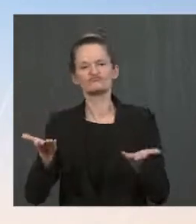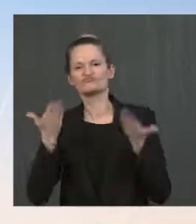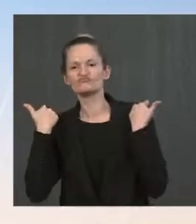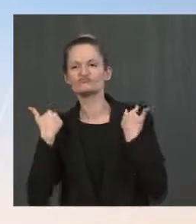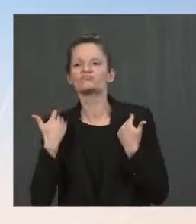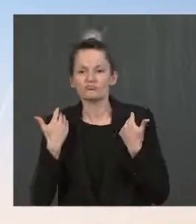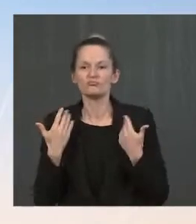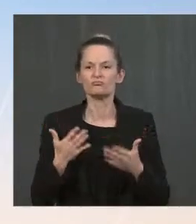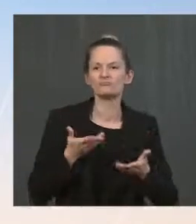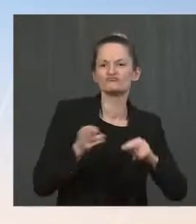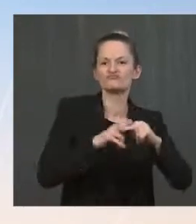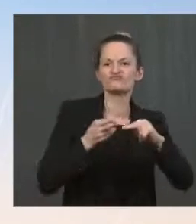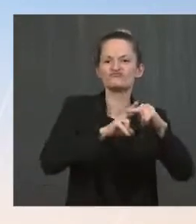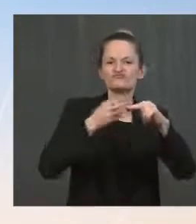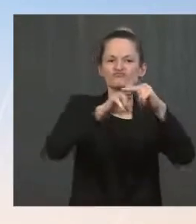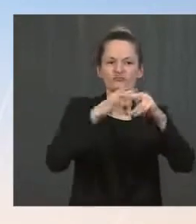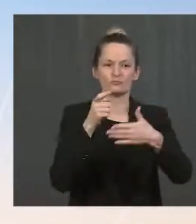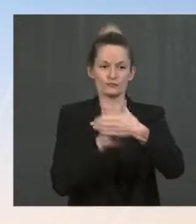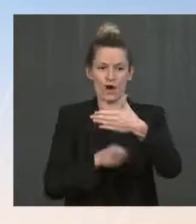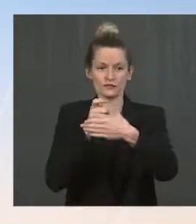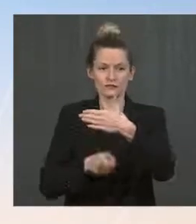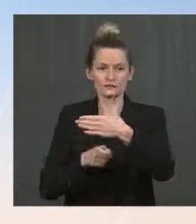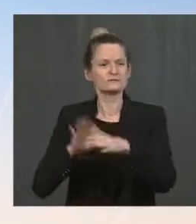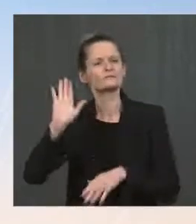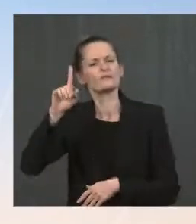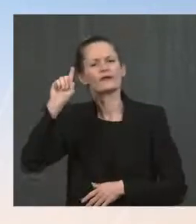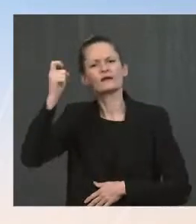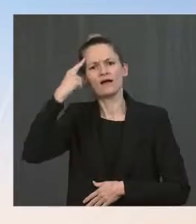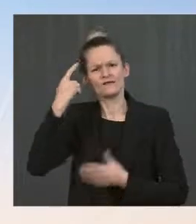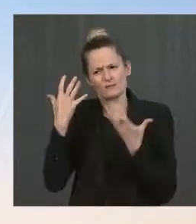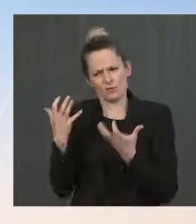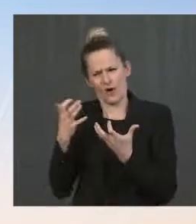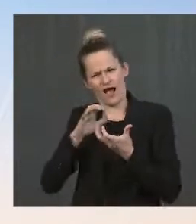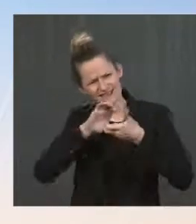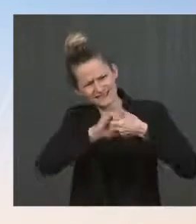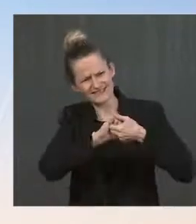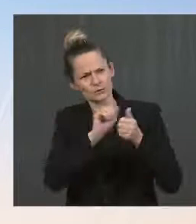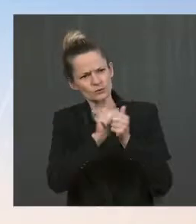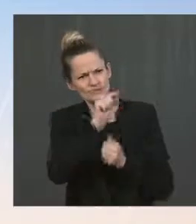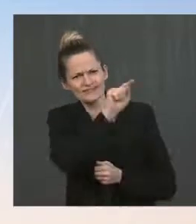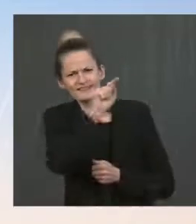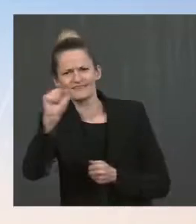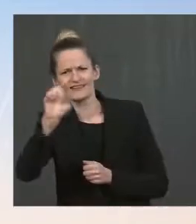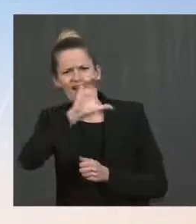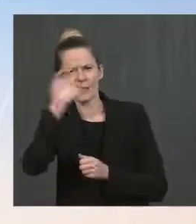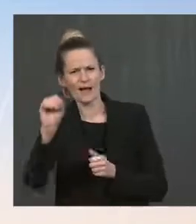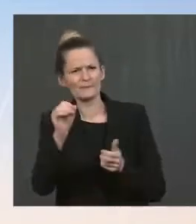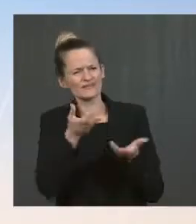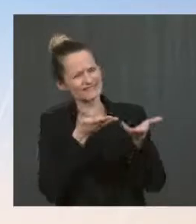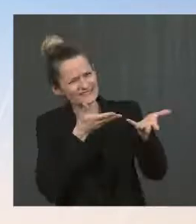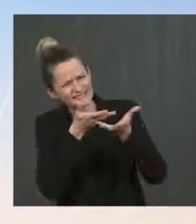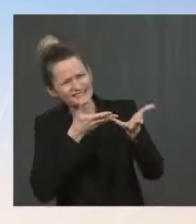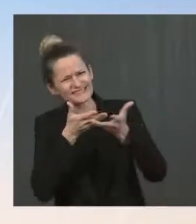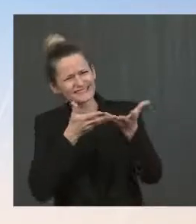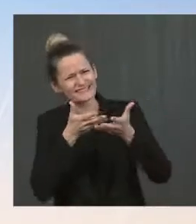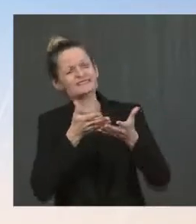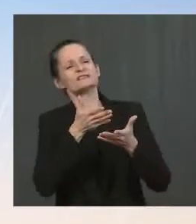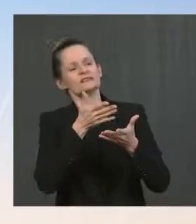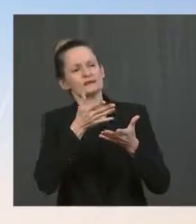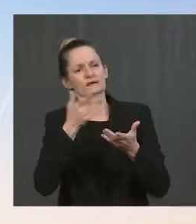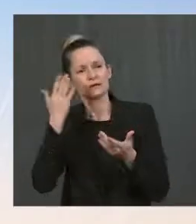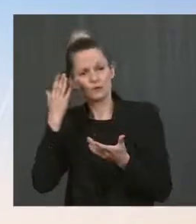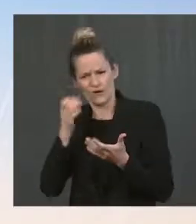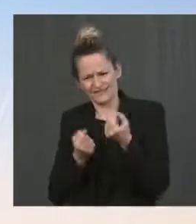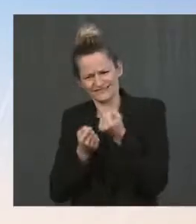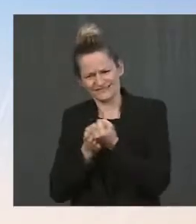try to generate better outcomes for end consumers, better outcomes for farmers. We think the steps that we're taking today can help move us in that direction.